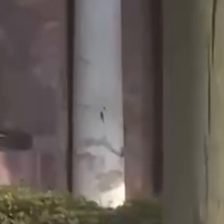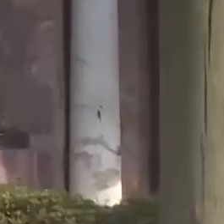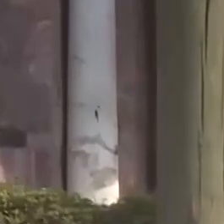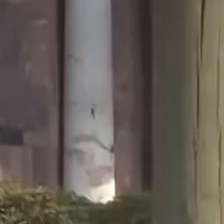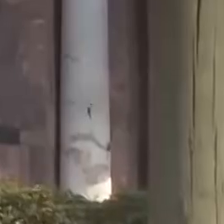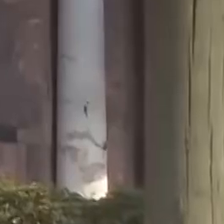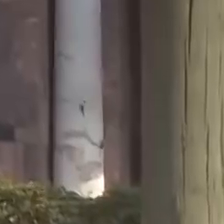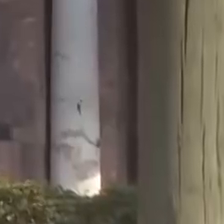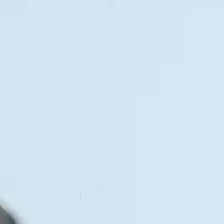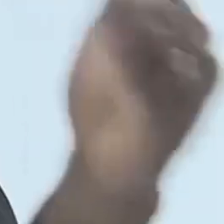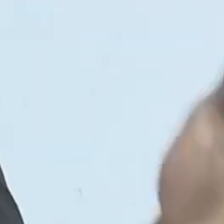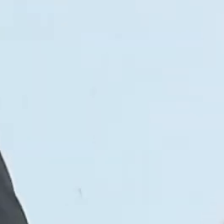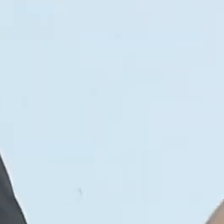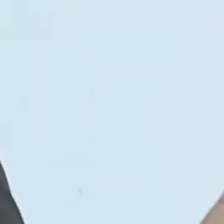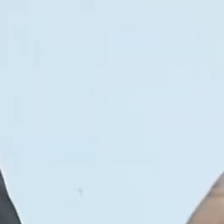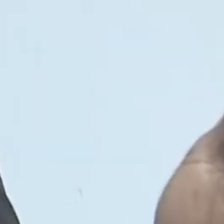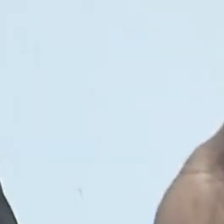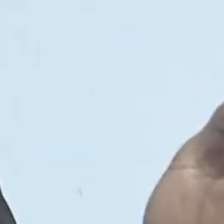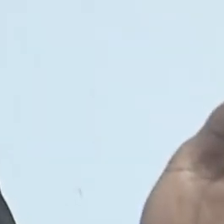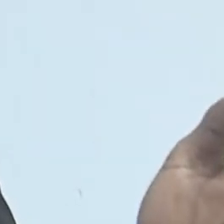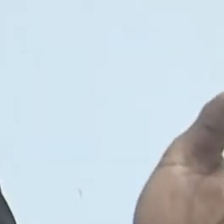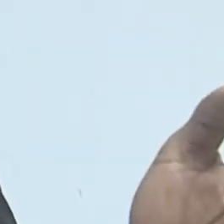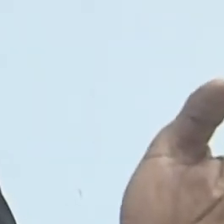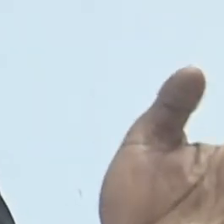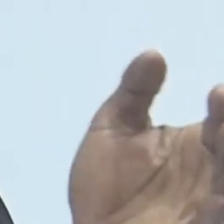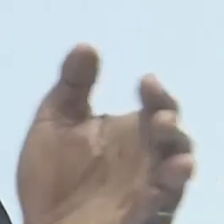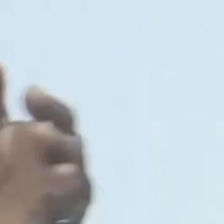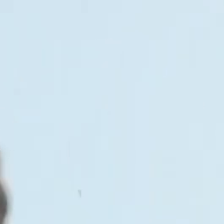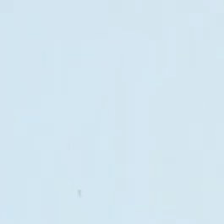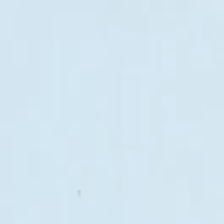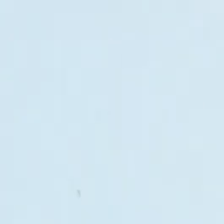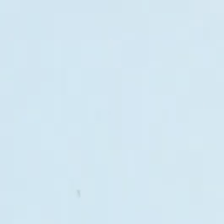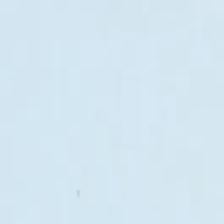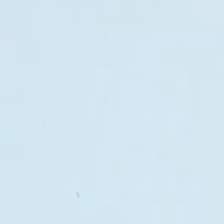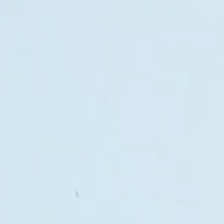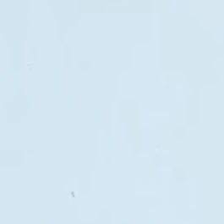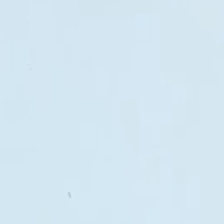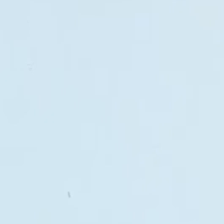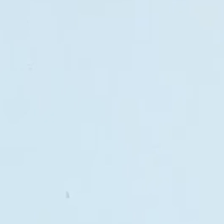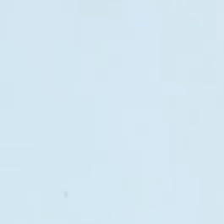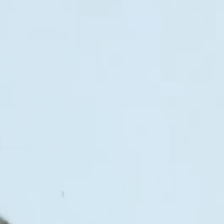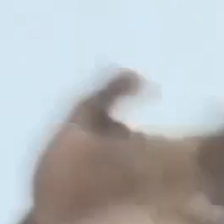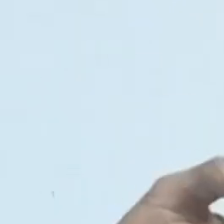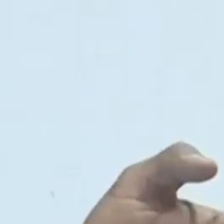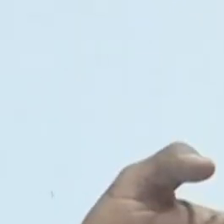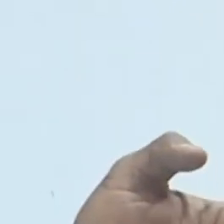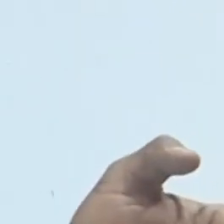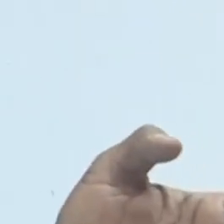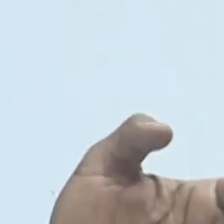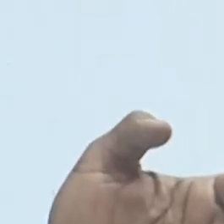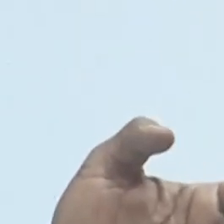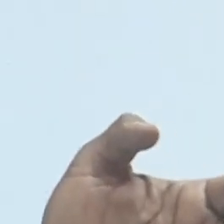transfer sustainably. So to develop a country, it needs a response from the citizen. It's extremely